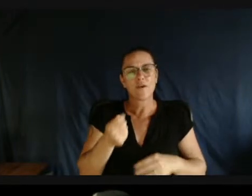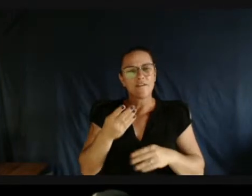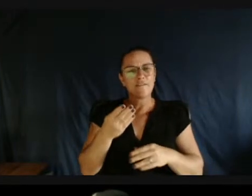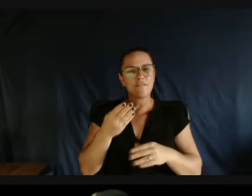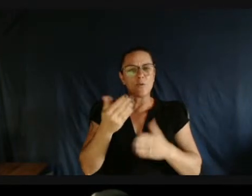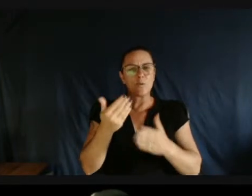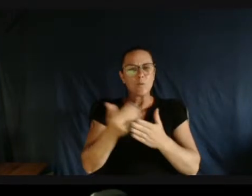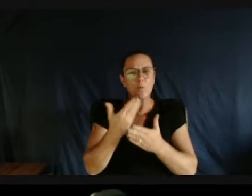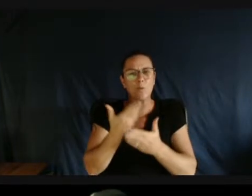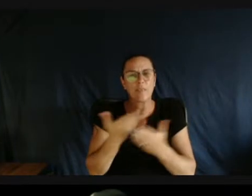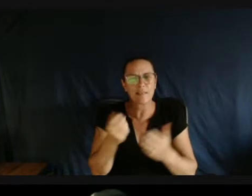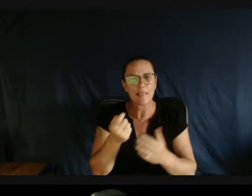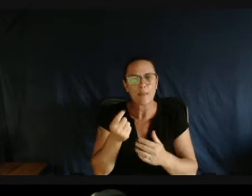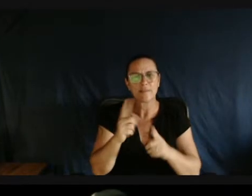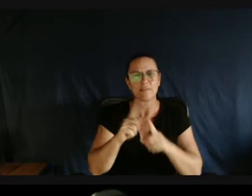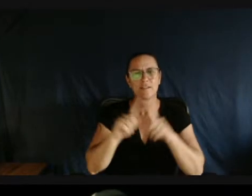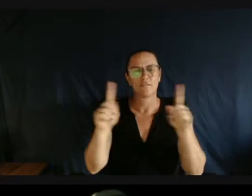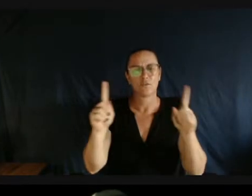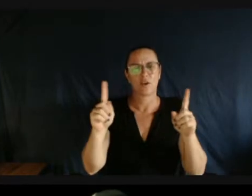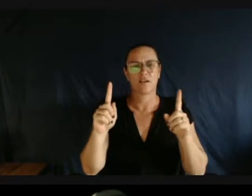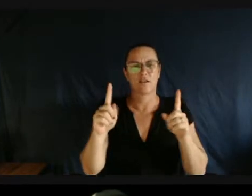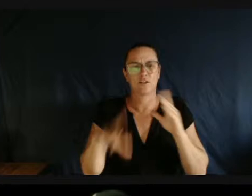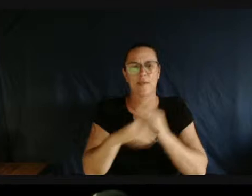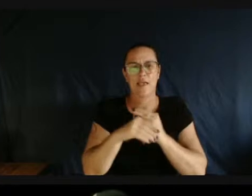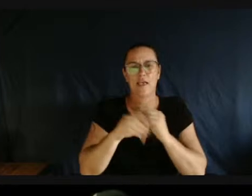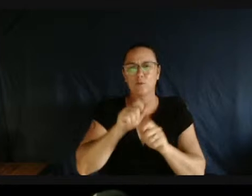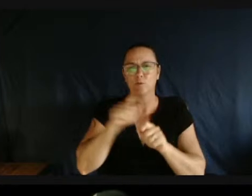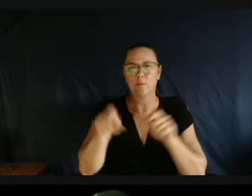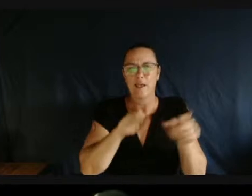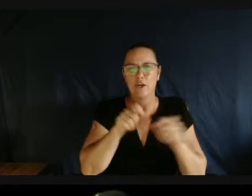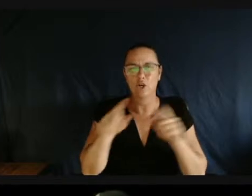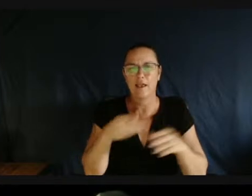a little bit different. Some extra spatter after the fountaining was